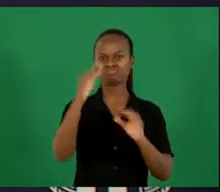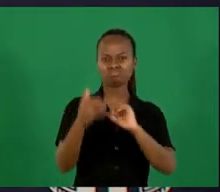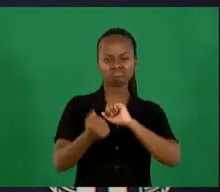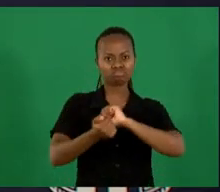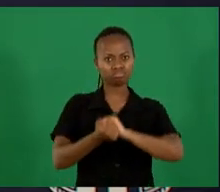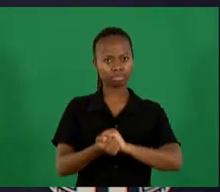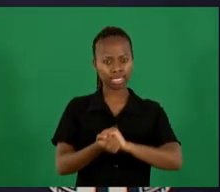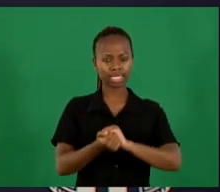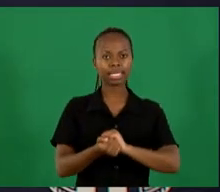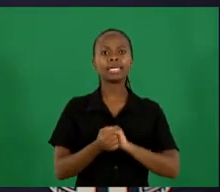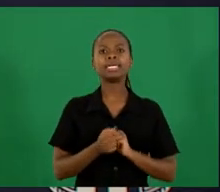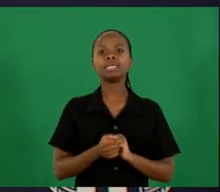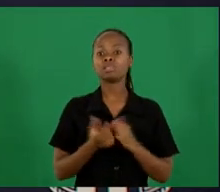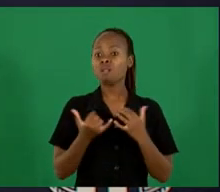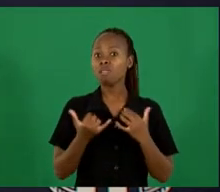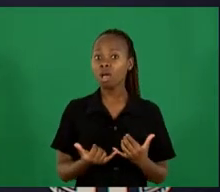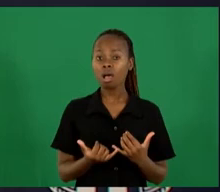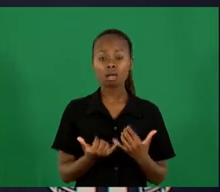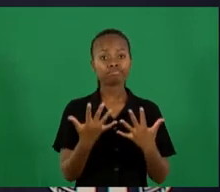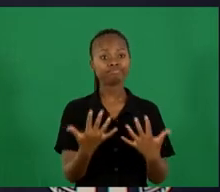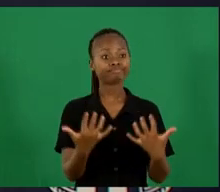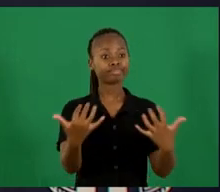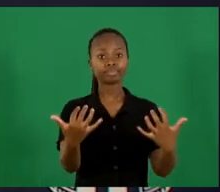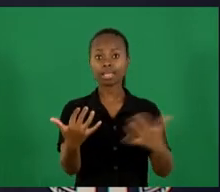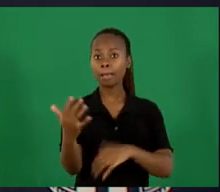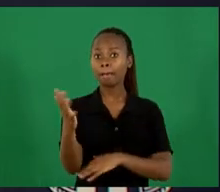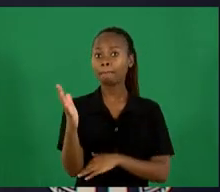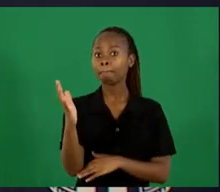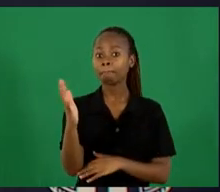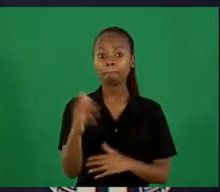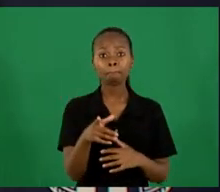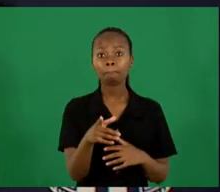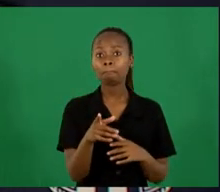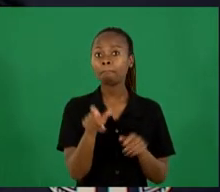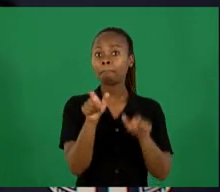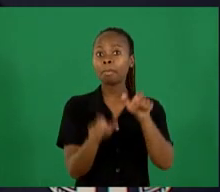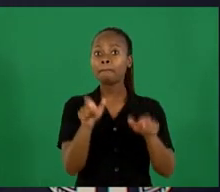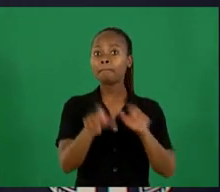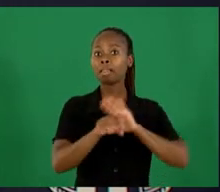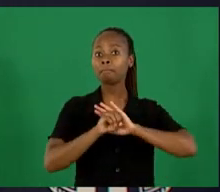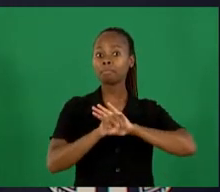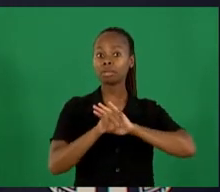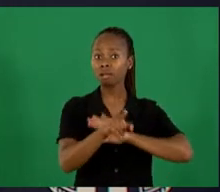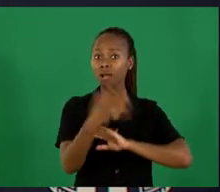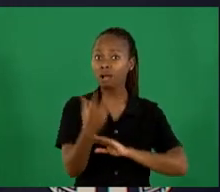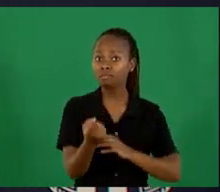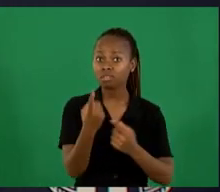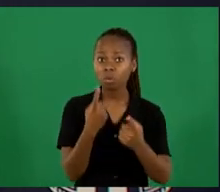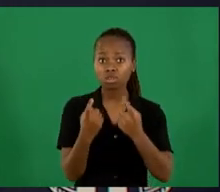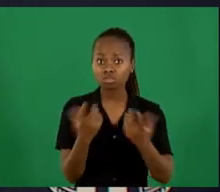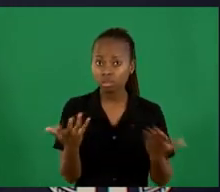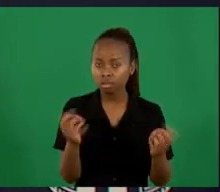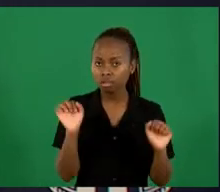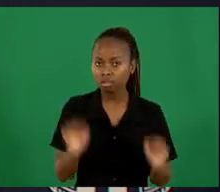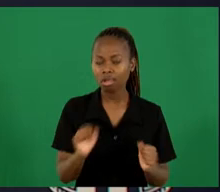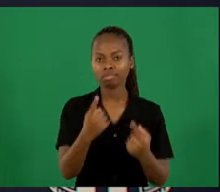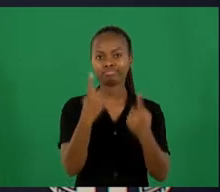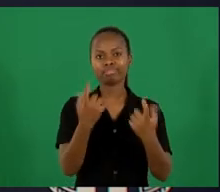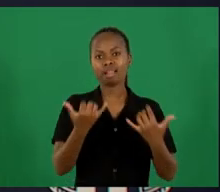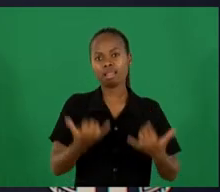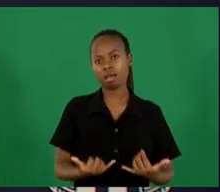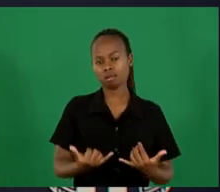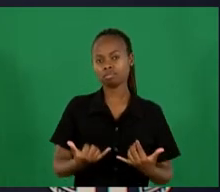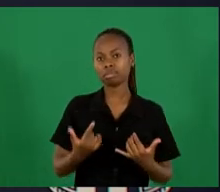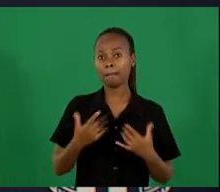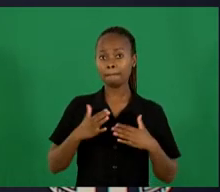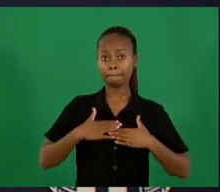to invite members of the media to pose questions that you might have, and between myself and members